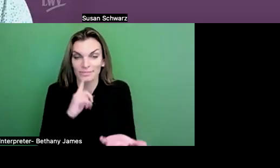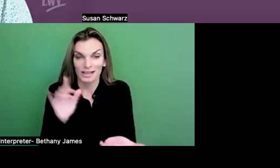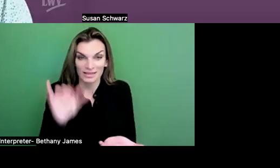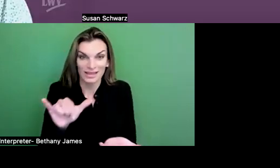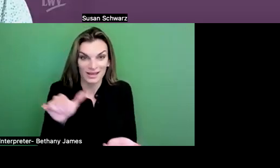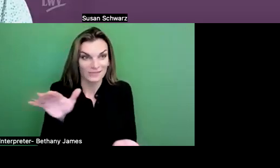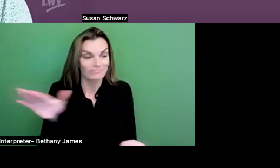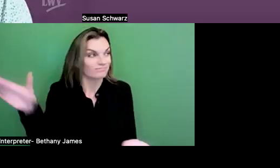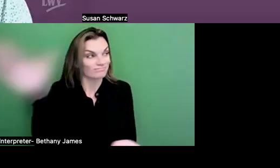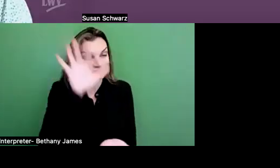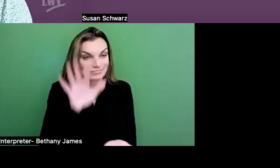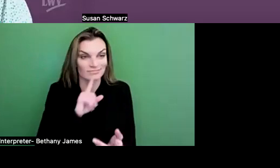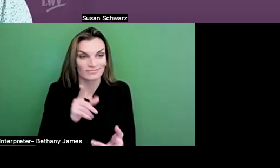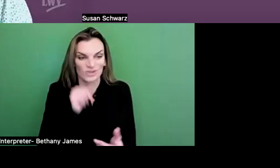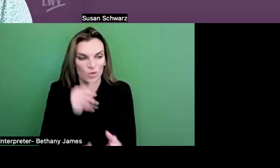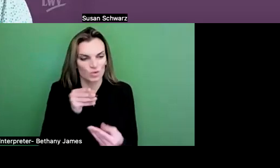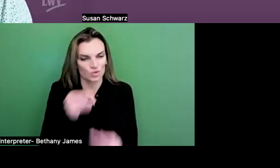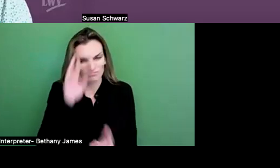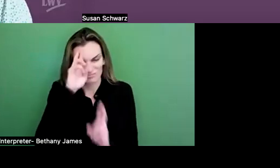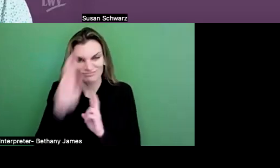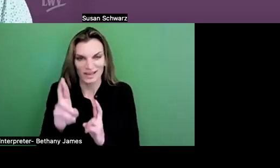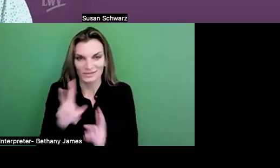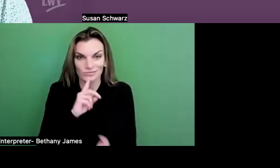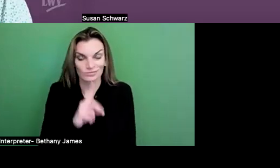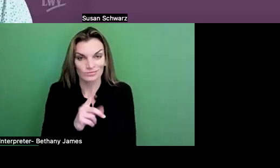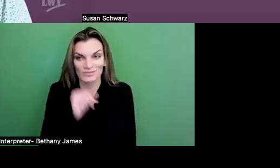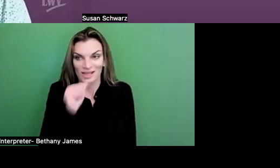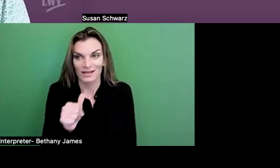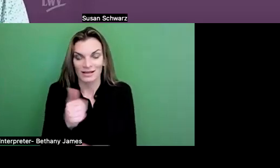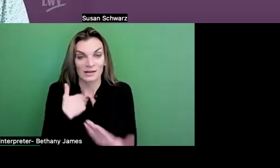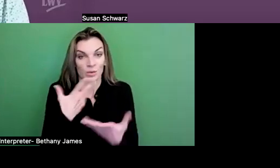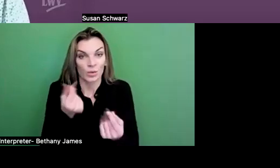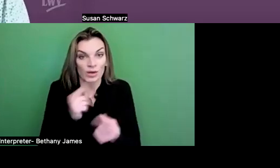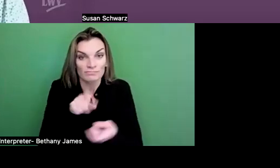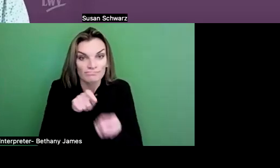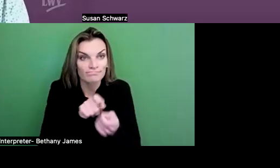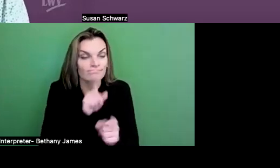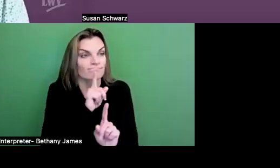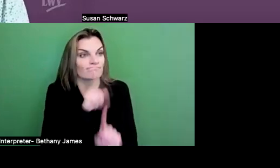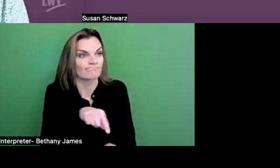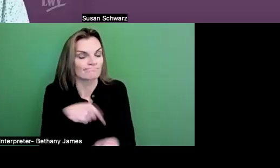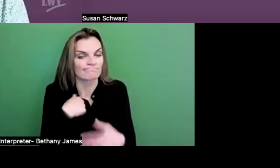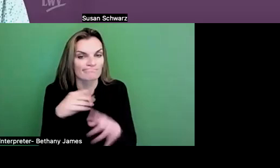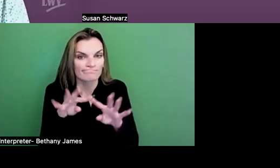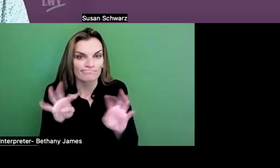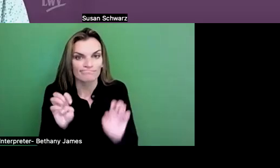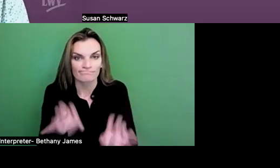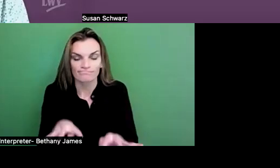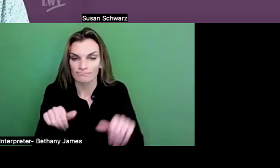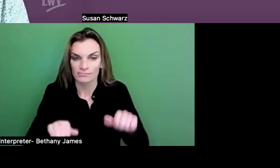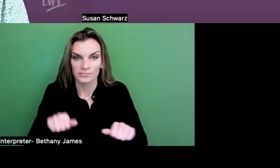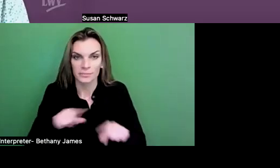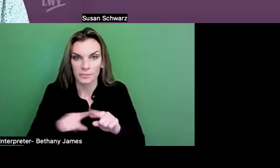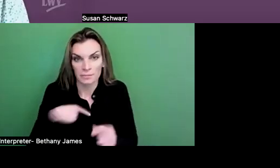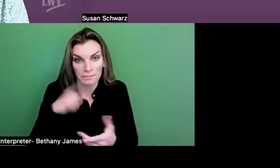people badly. And I don't know what the answer is to try and stop that. But I believe